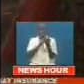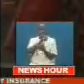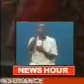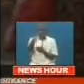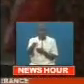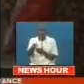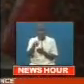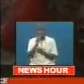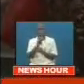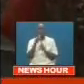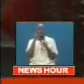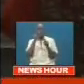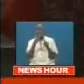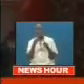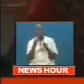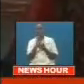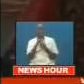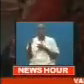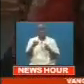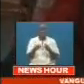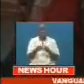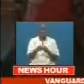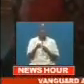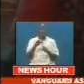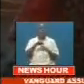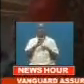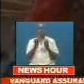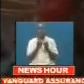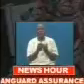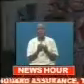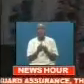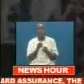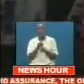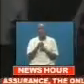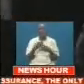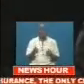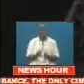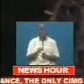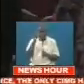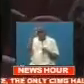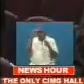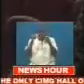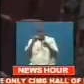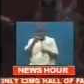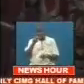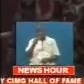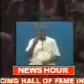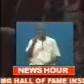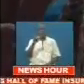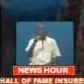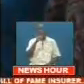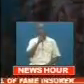does send shivers down the spine of some managers of listed companies on the Ghana Stock Exchange. The man J.K. Annan